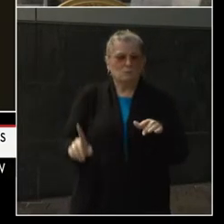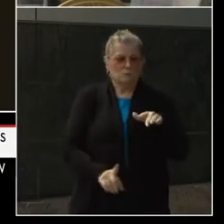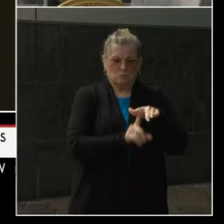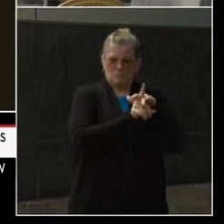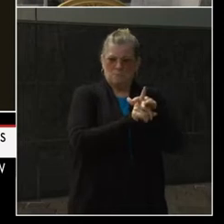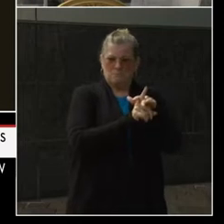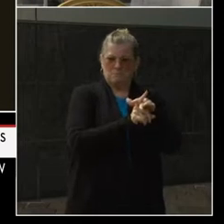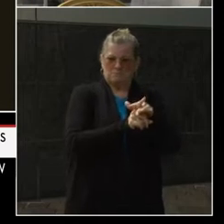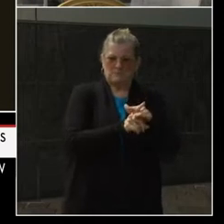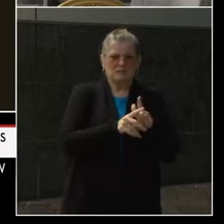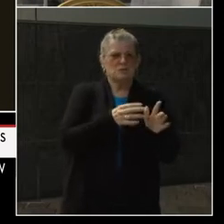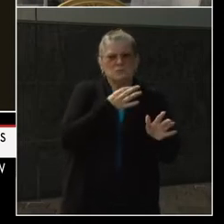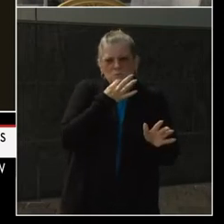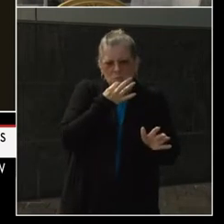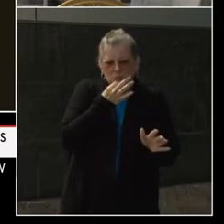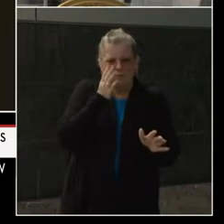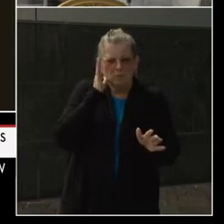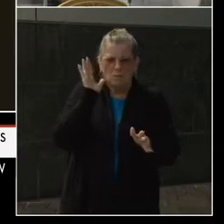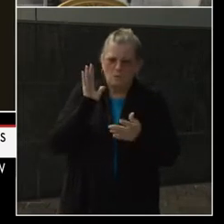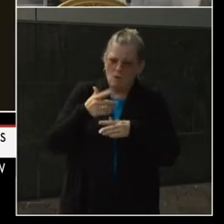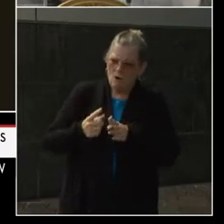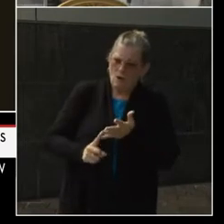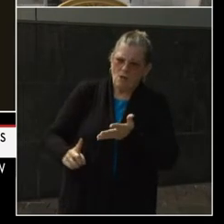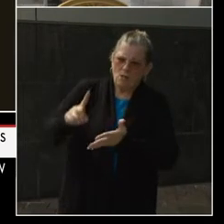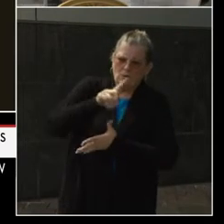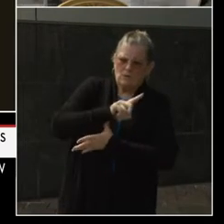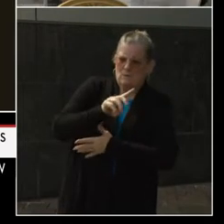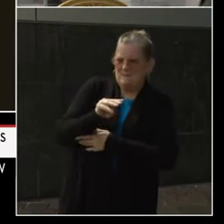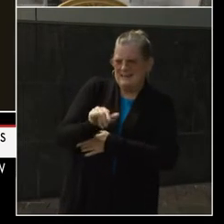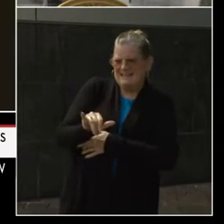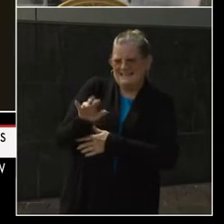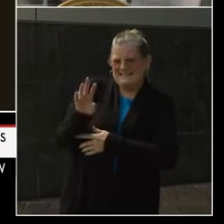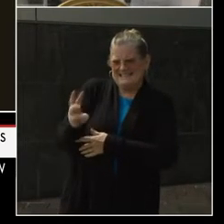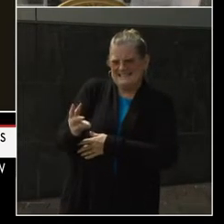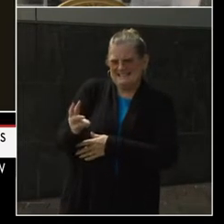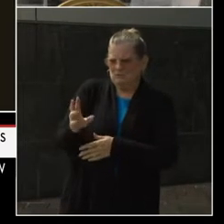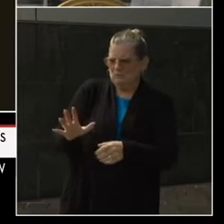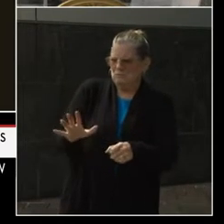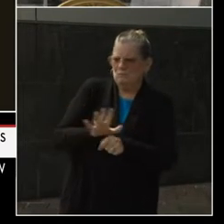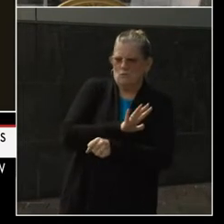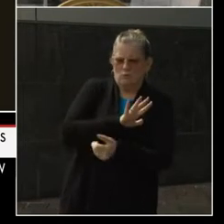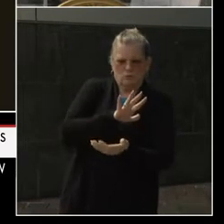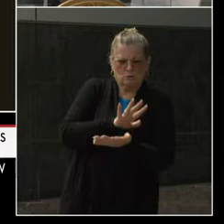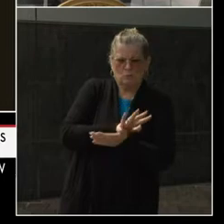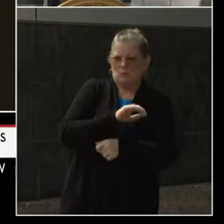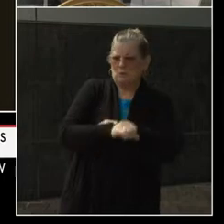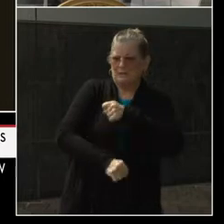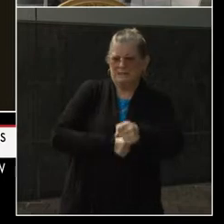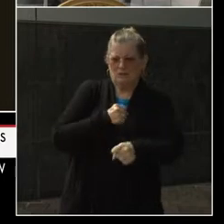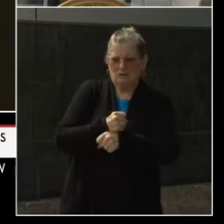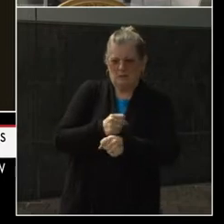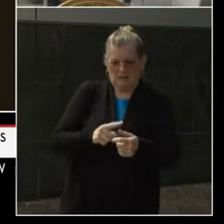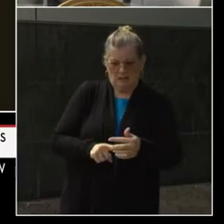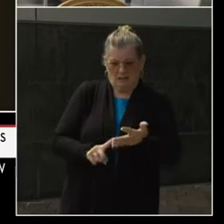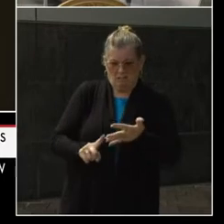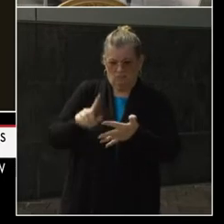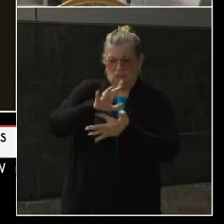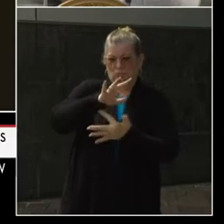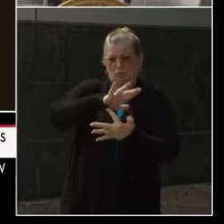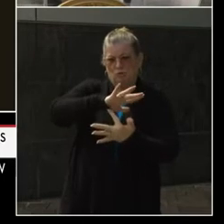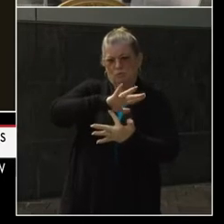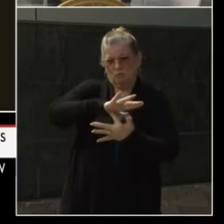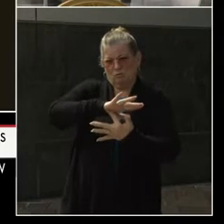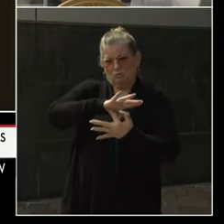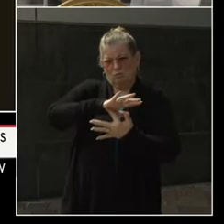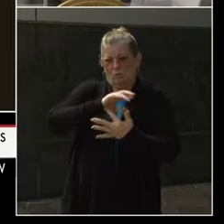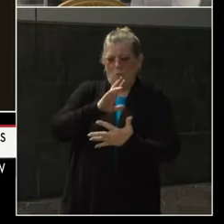their entire academic school year, either as a junior or as a senior. And they will learn from you all, but also earn college